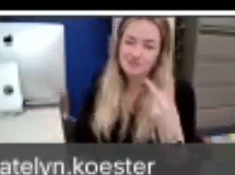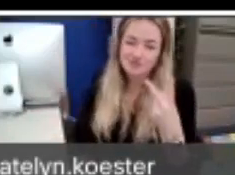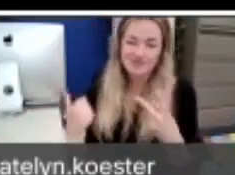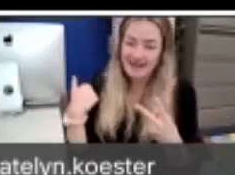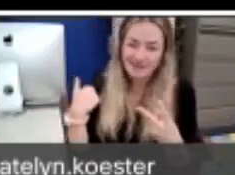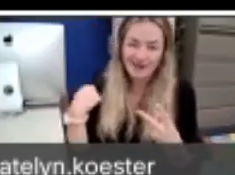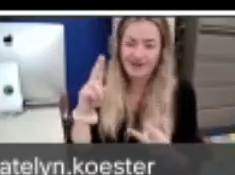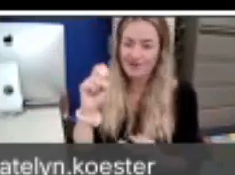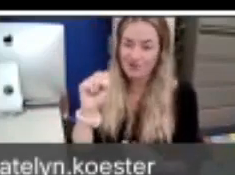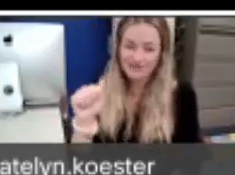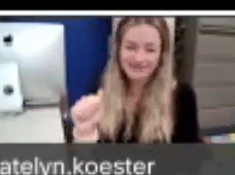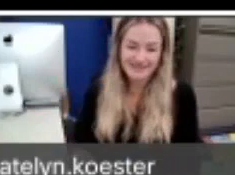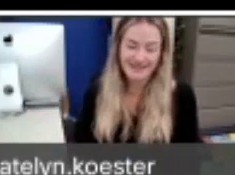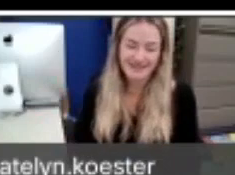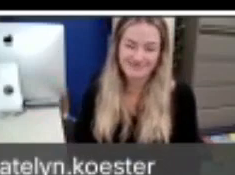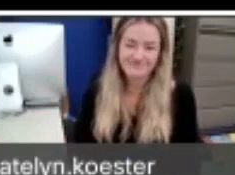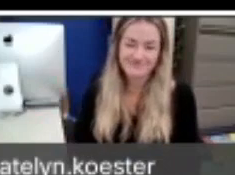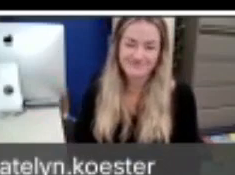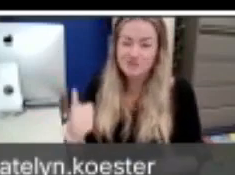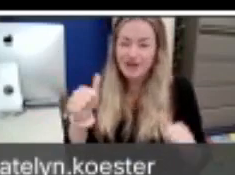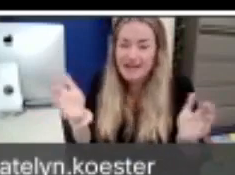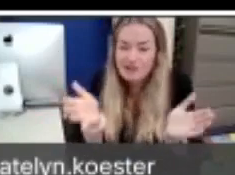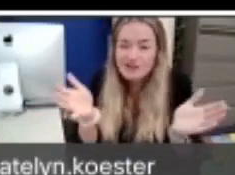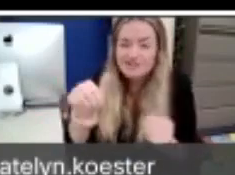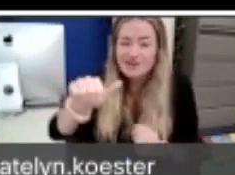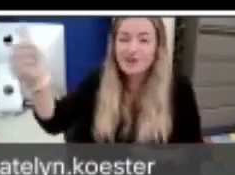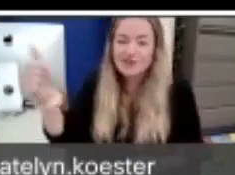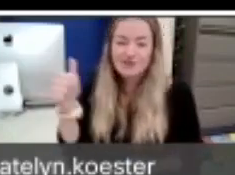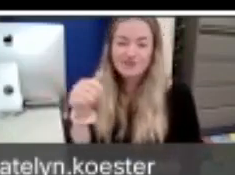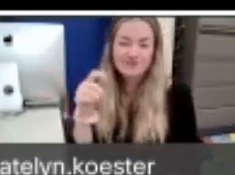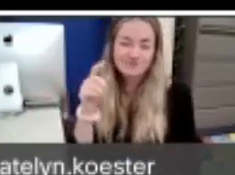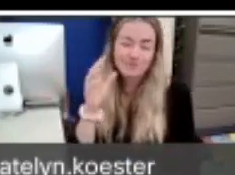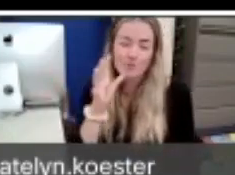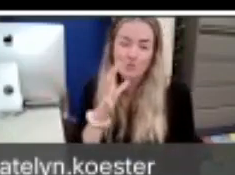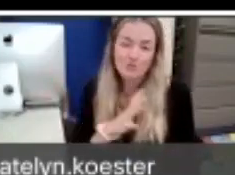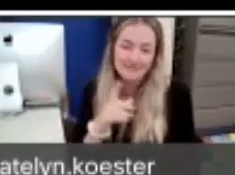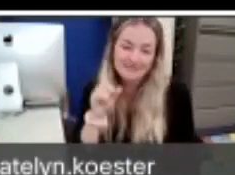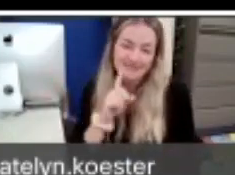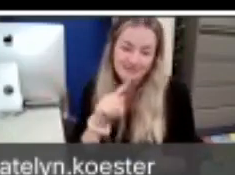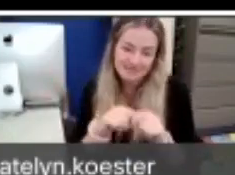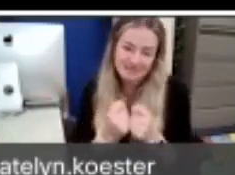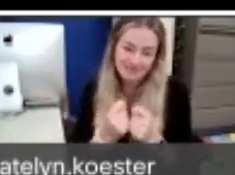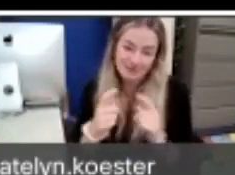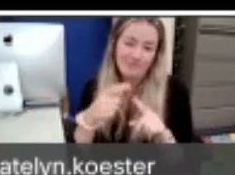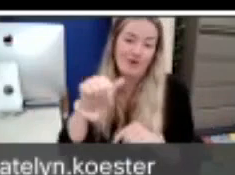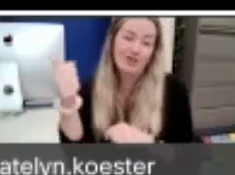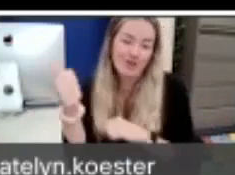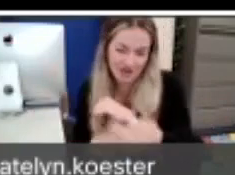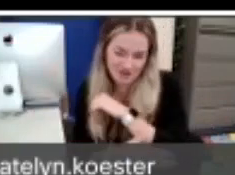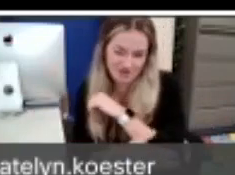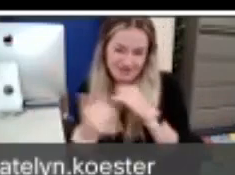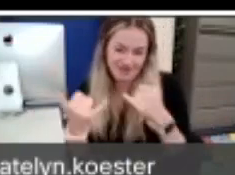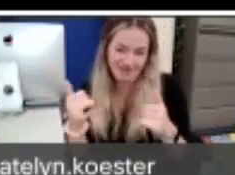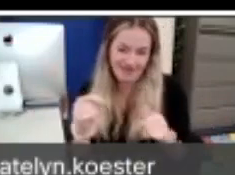with what's going on right now. So now we just have Canada and US. So we're trying to encourage other women's